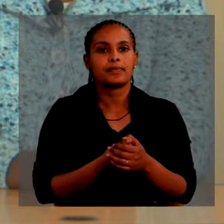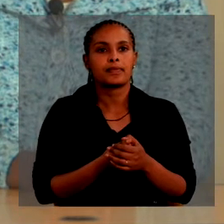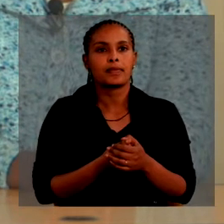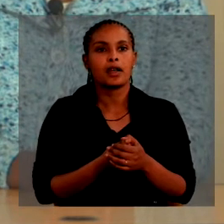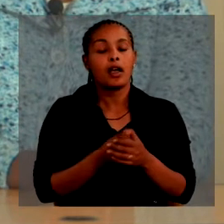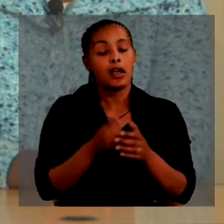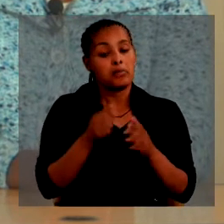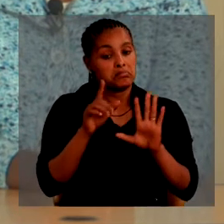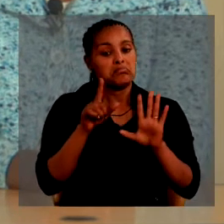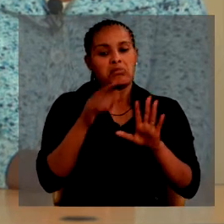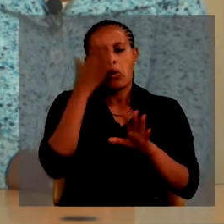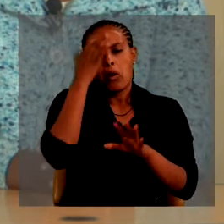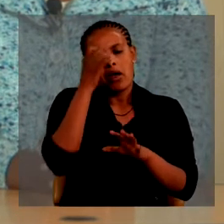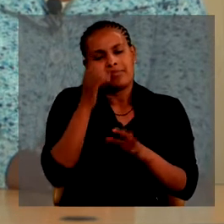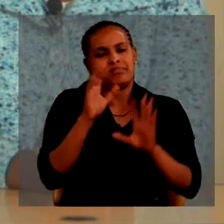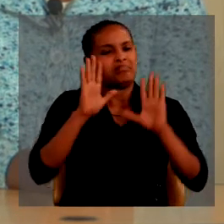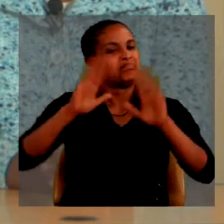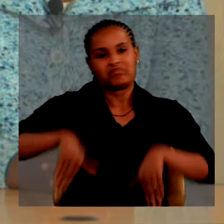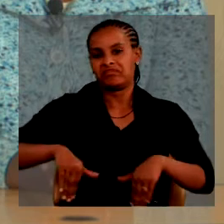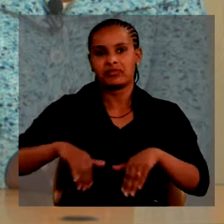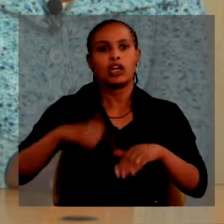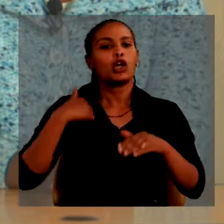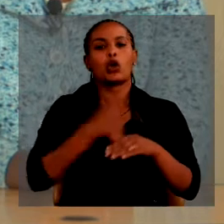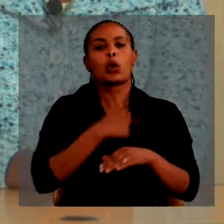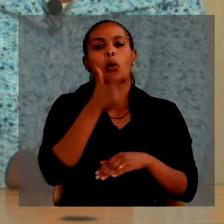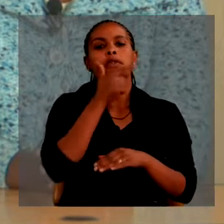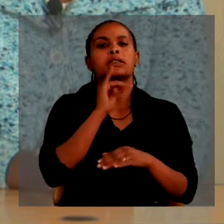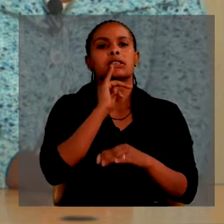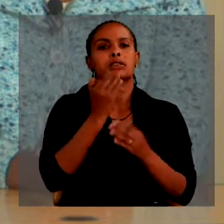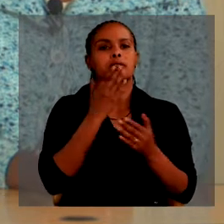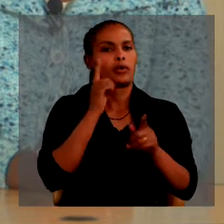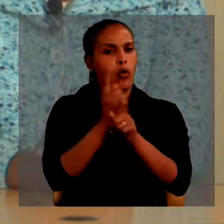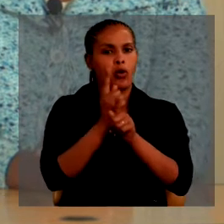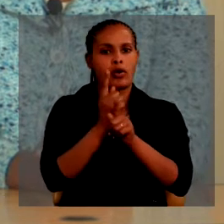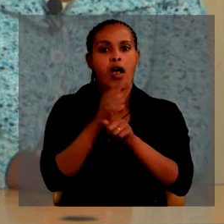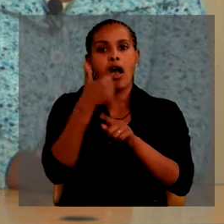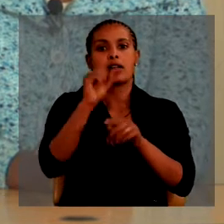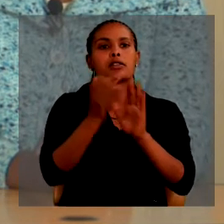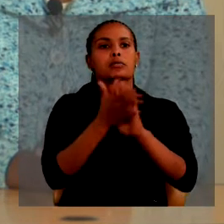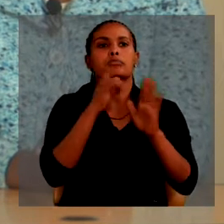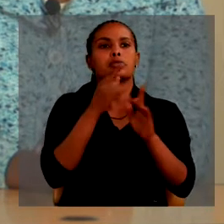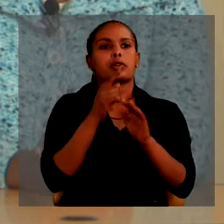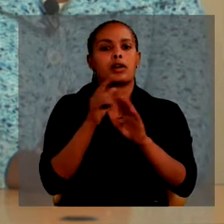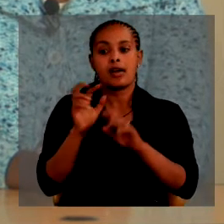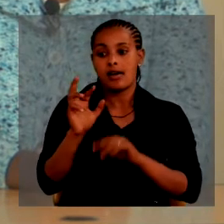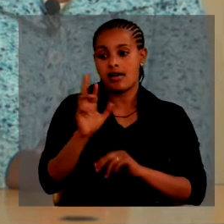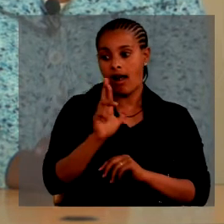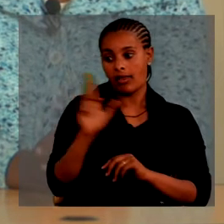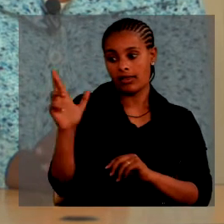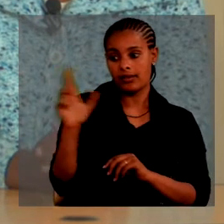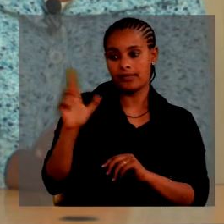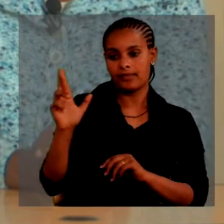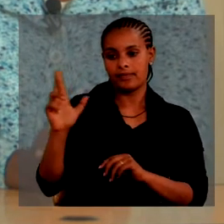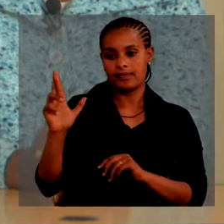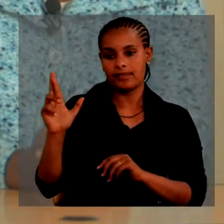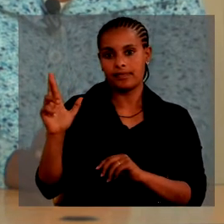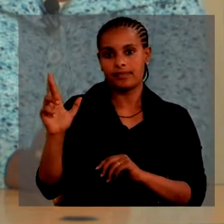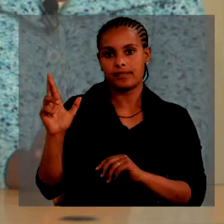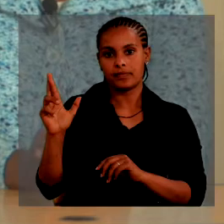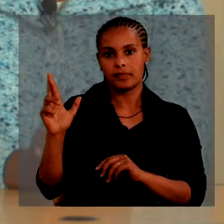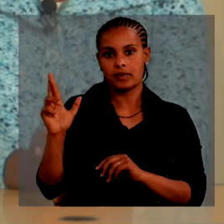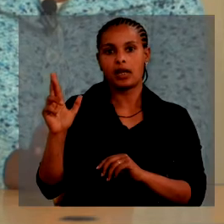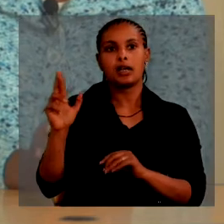I'm not asking you why, but your observation is correct. As you go towards the right,